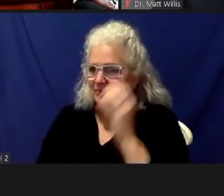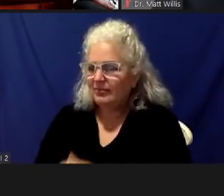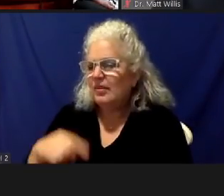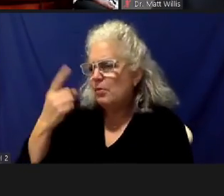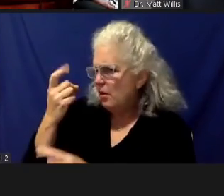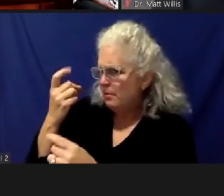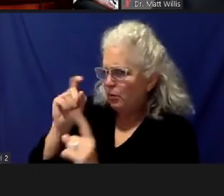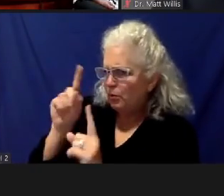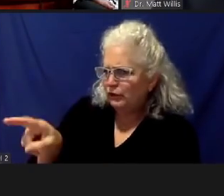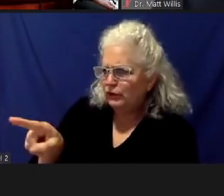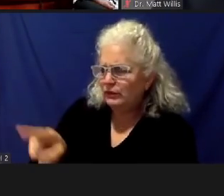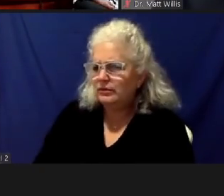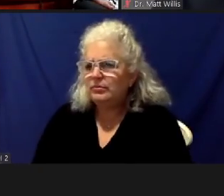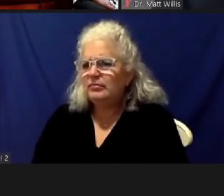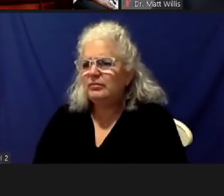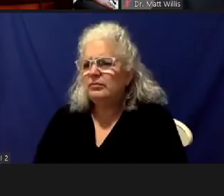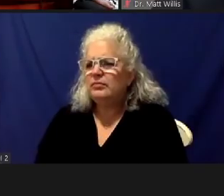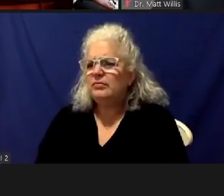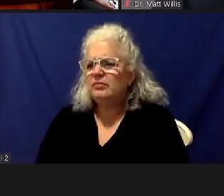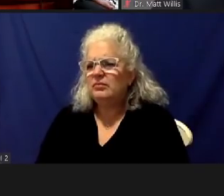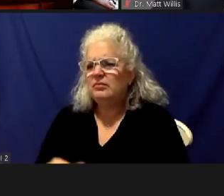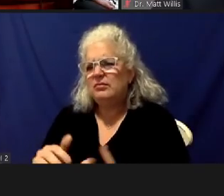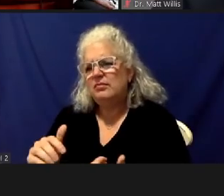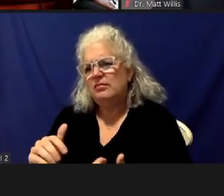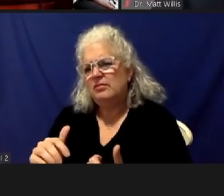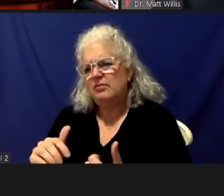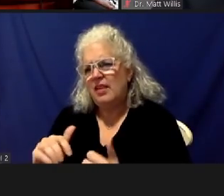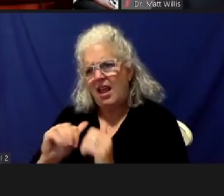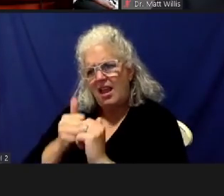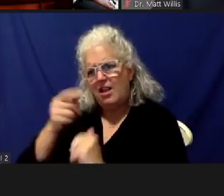Right. So that's a great question.